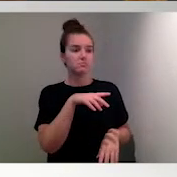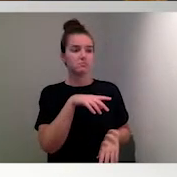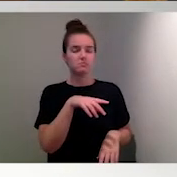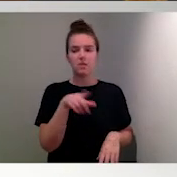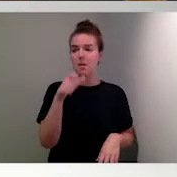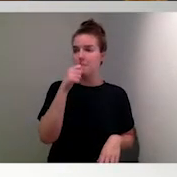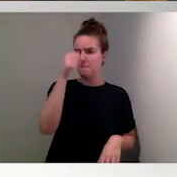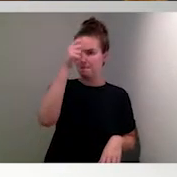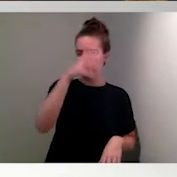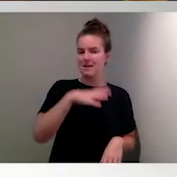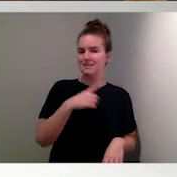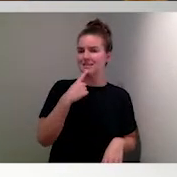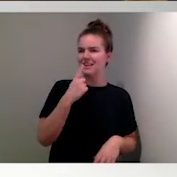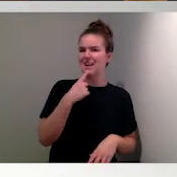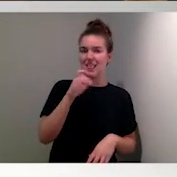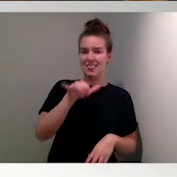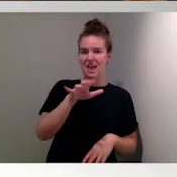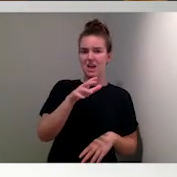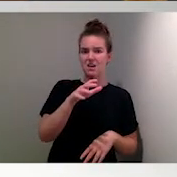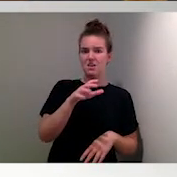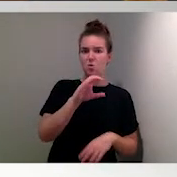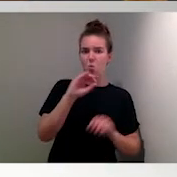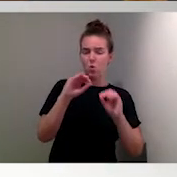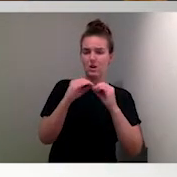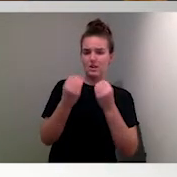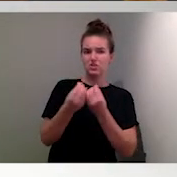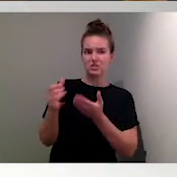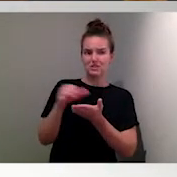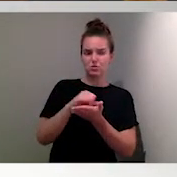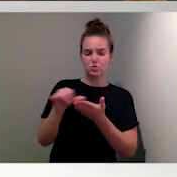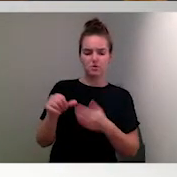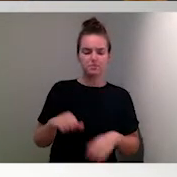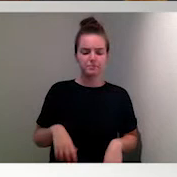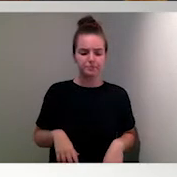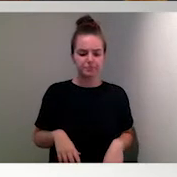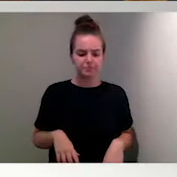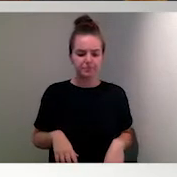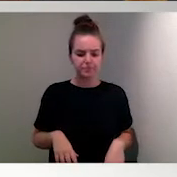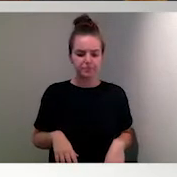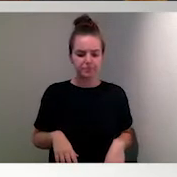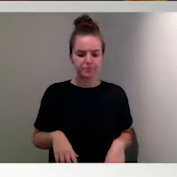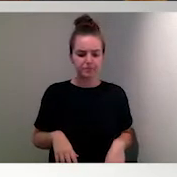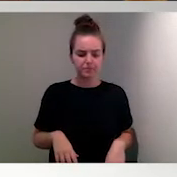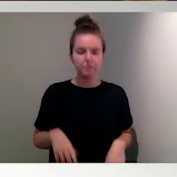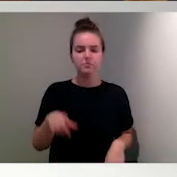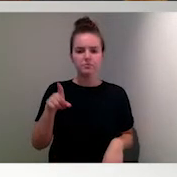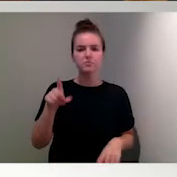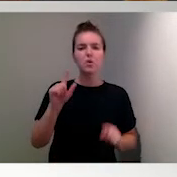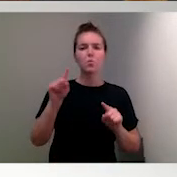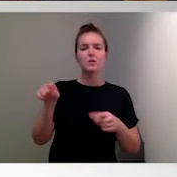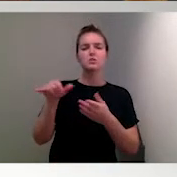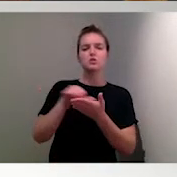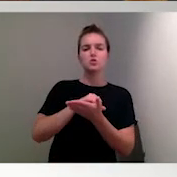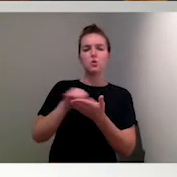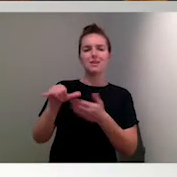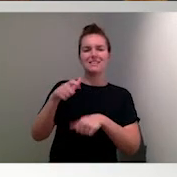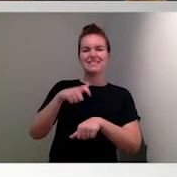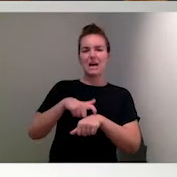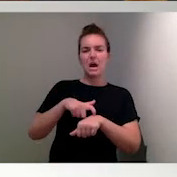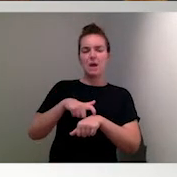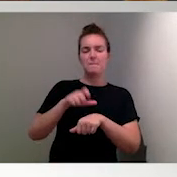So I went to New York, in Times Square. I had a tour there. And there was